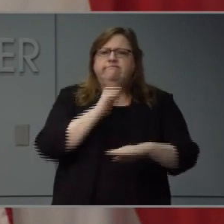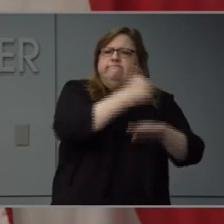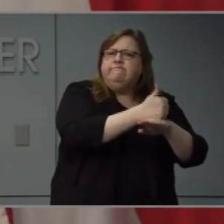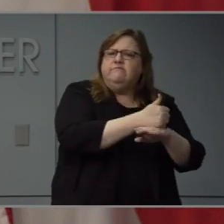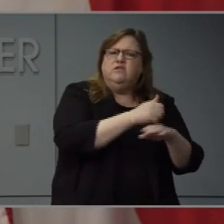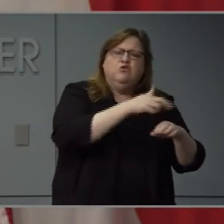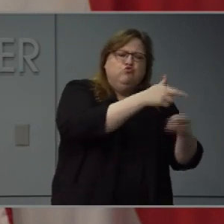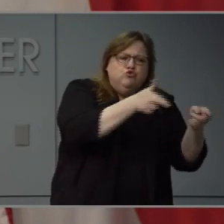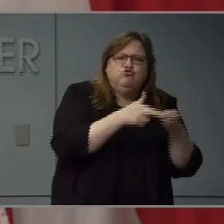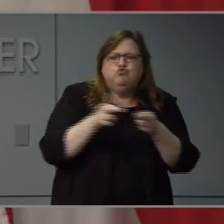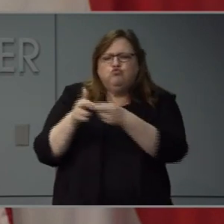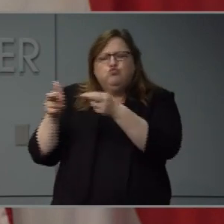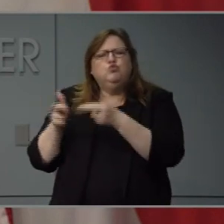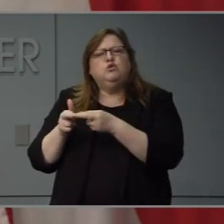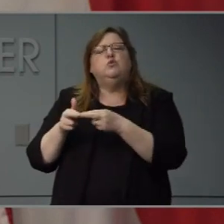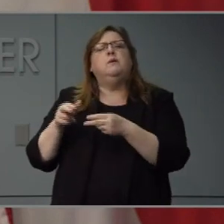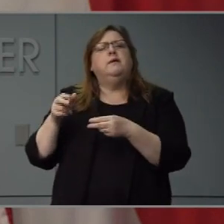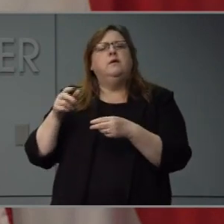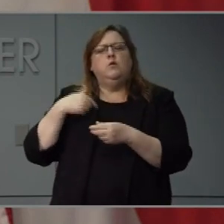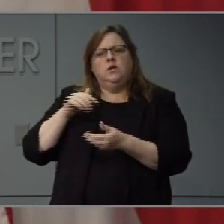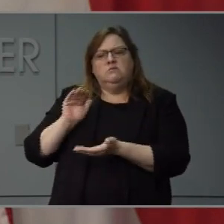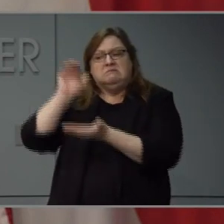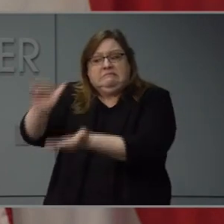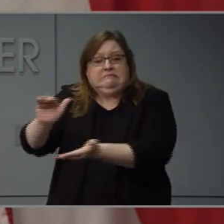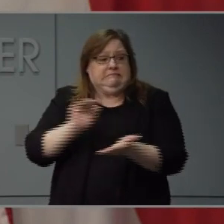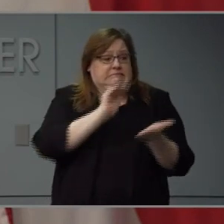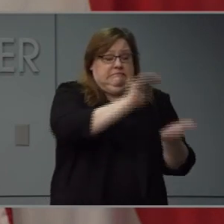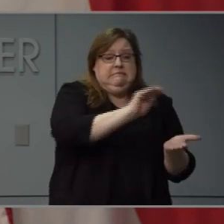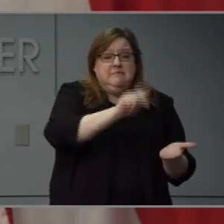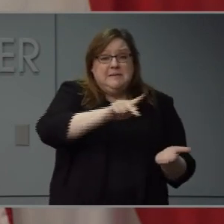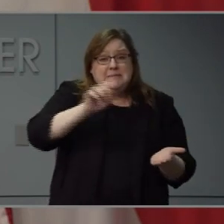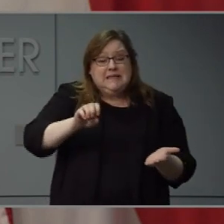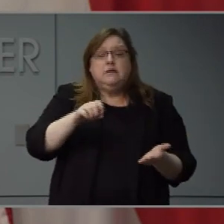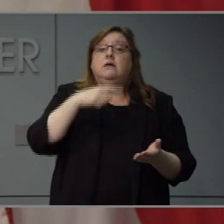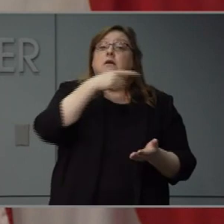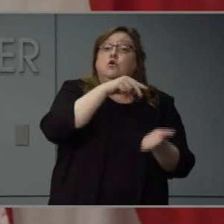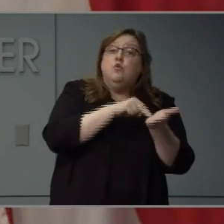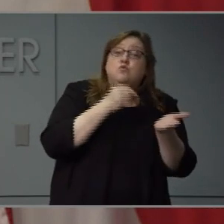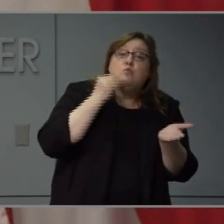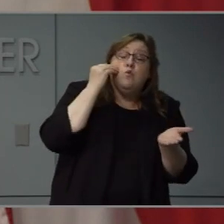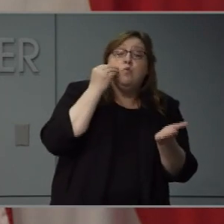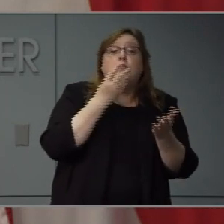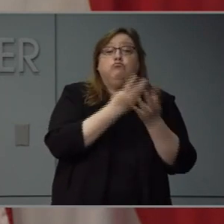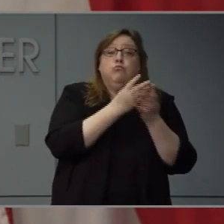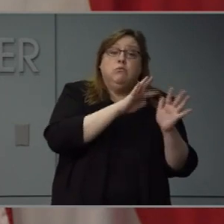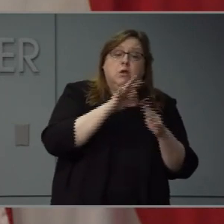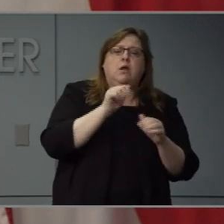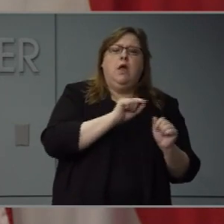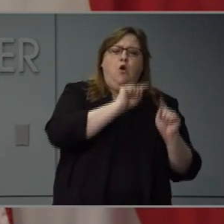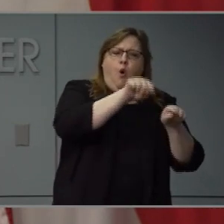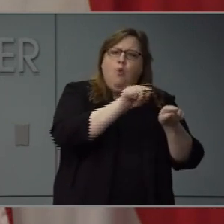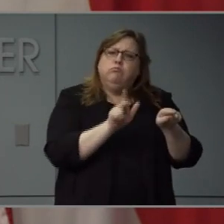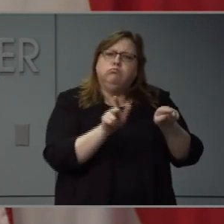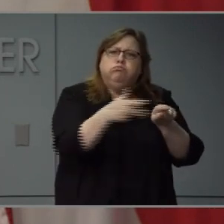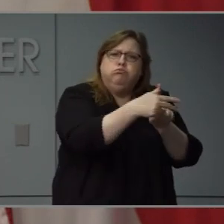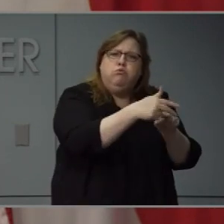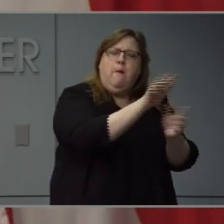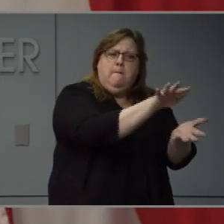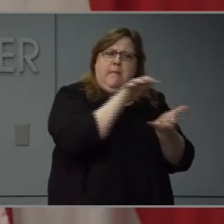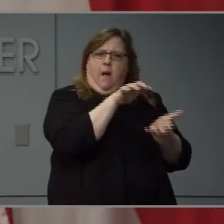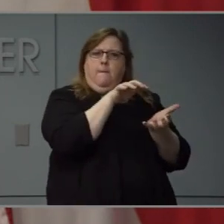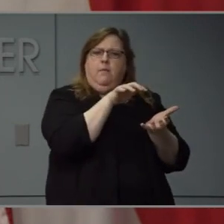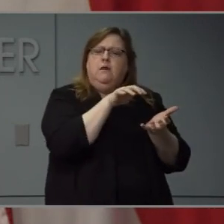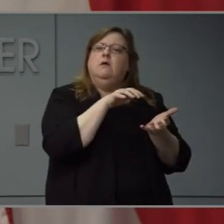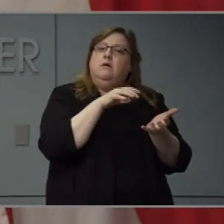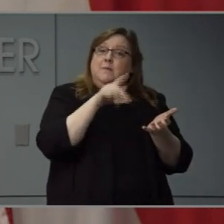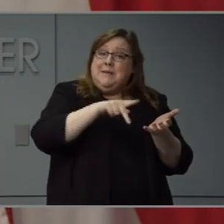2-week allotments of face shields, procedure masks, gloves, shoe covers, and hand sanitizer. They will also